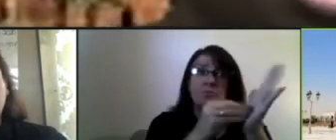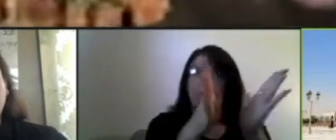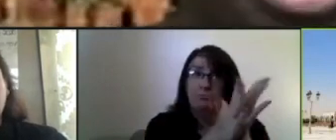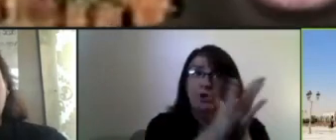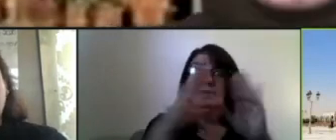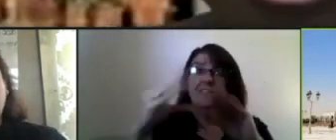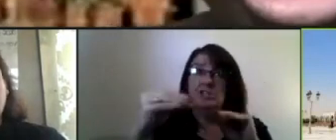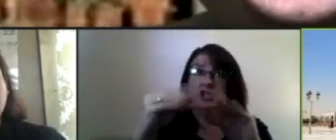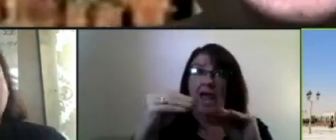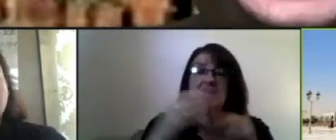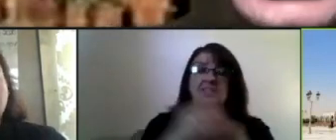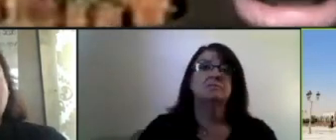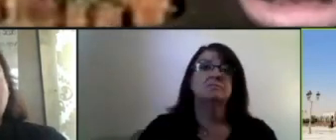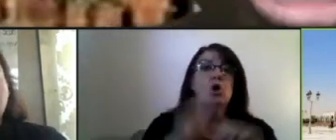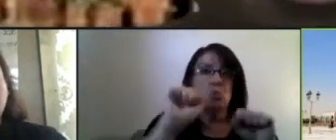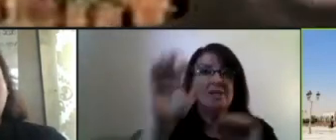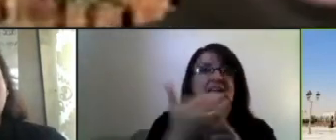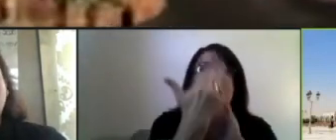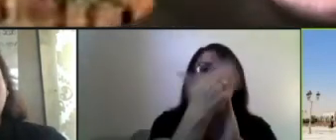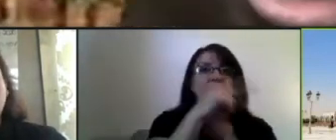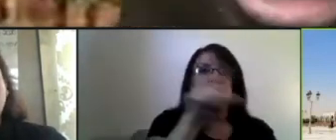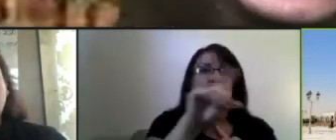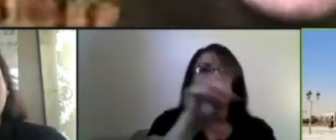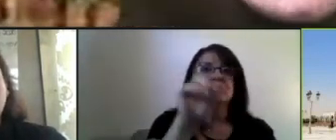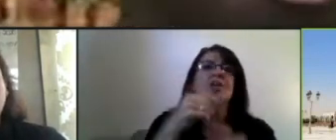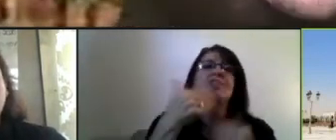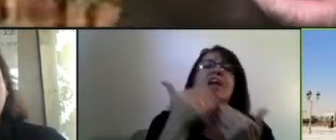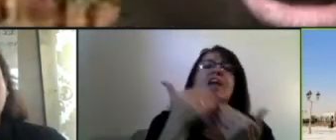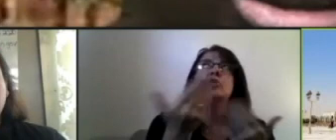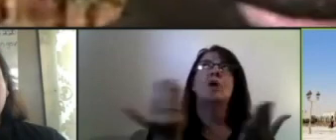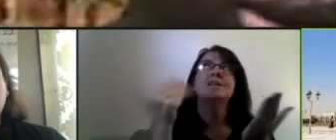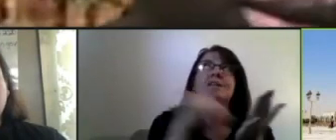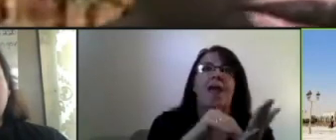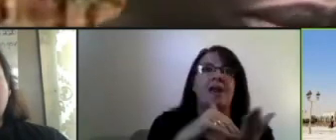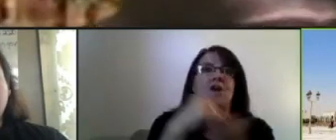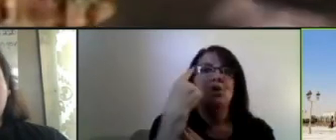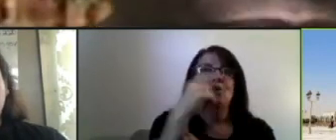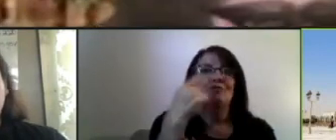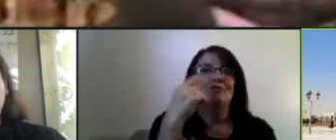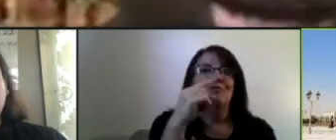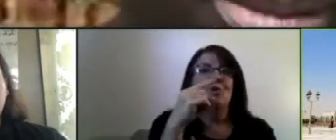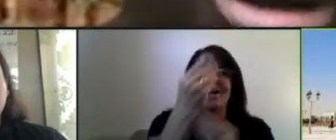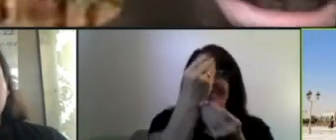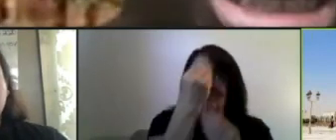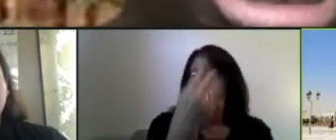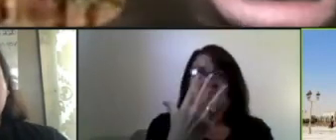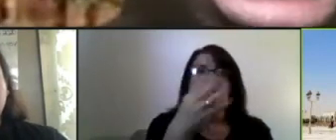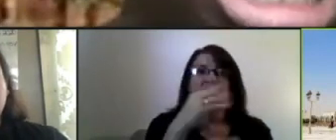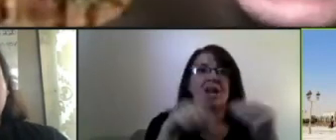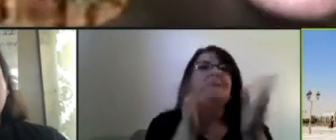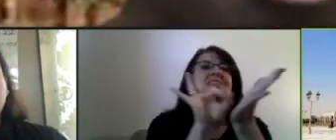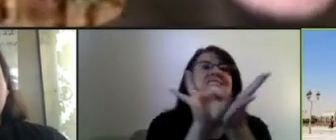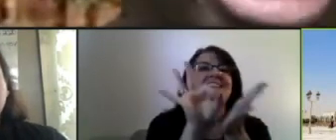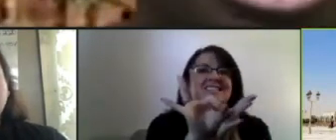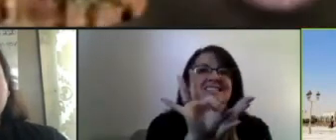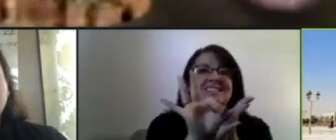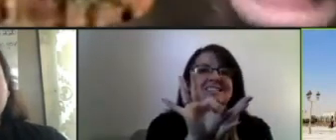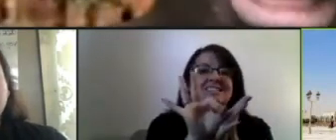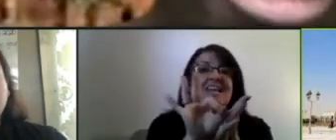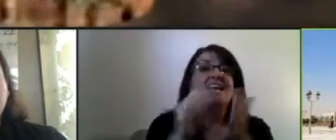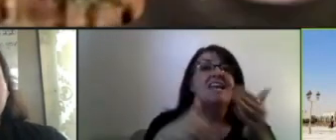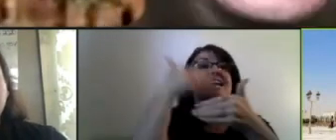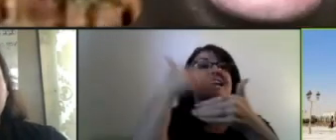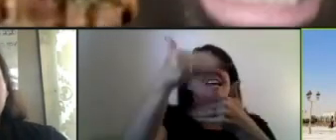chat so we can address those. And thank you again for this information about the census. Next, we